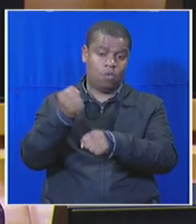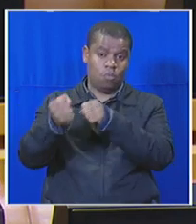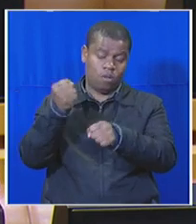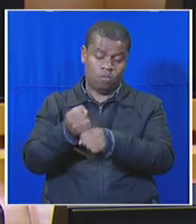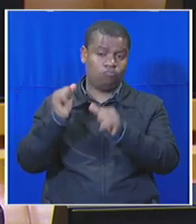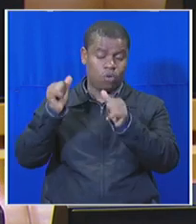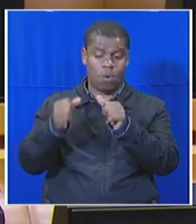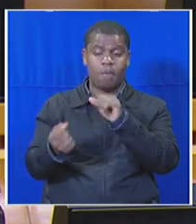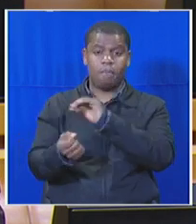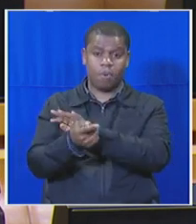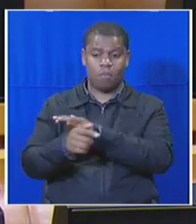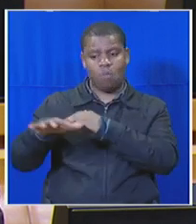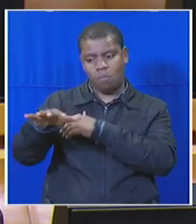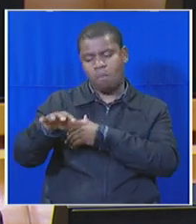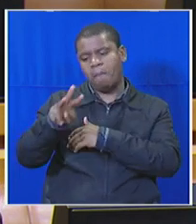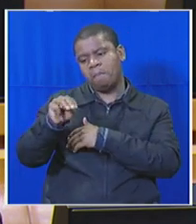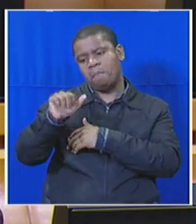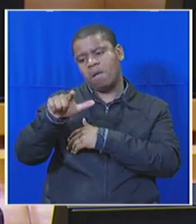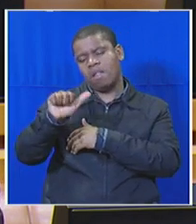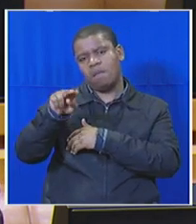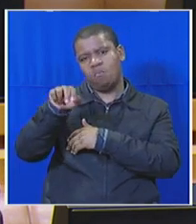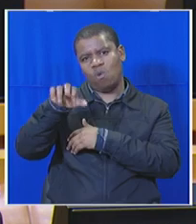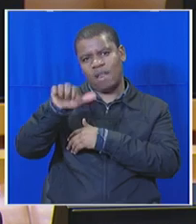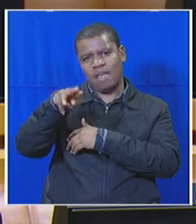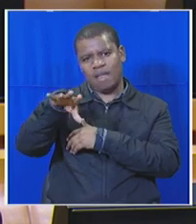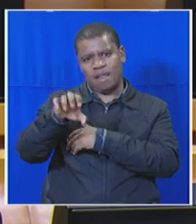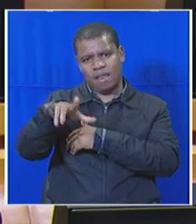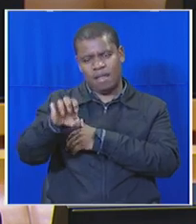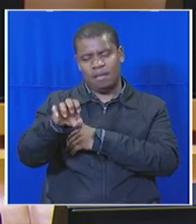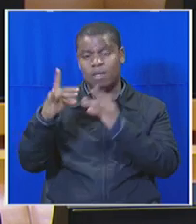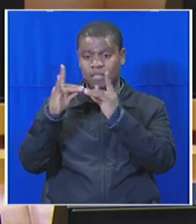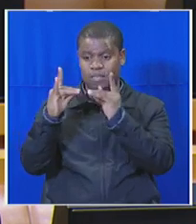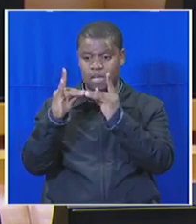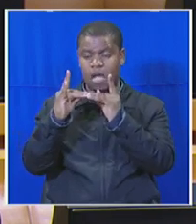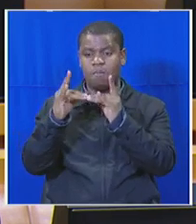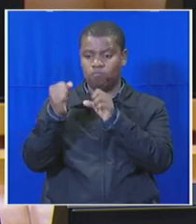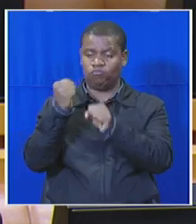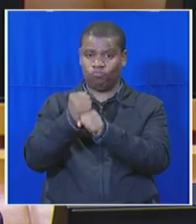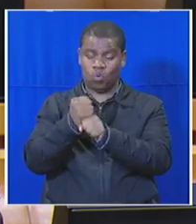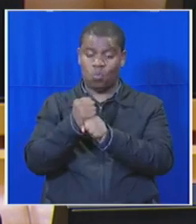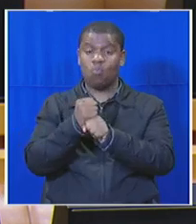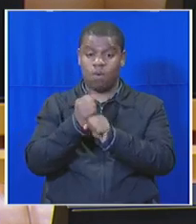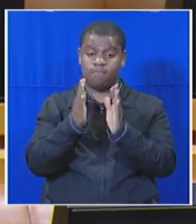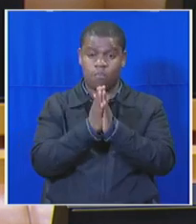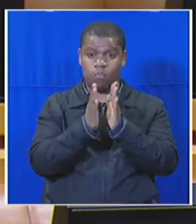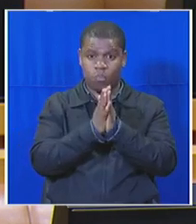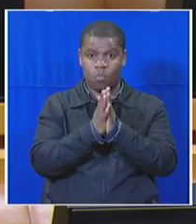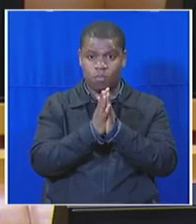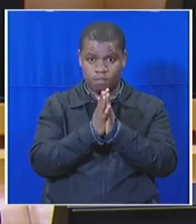at the Malamulele Stadium every April and will end with a match between Kaizer Chiefs and Limpopo